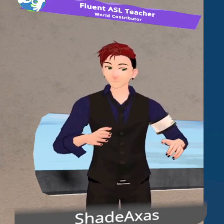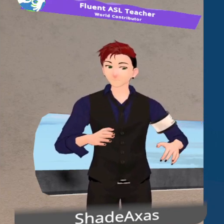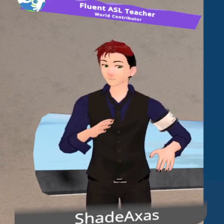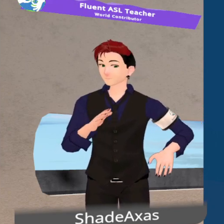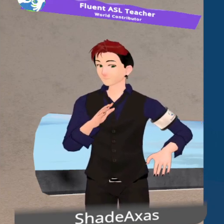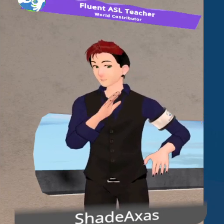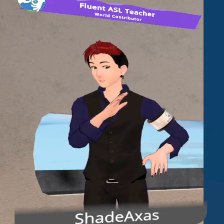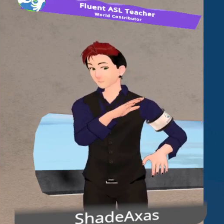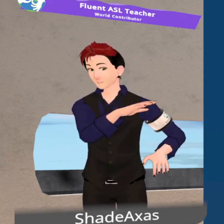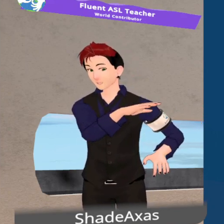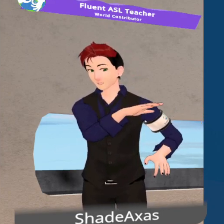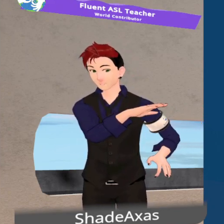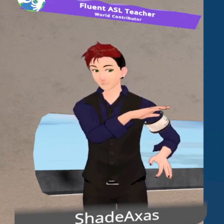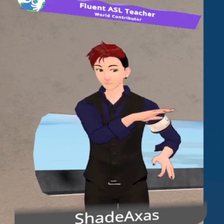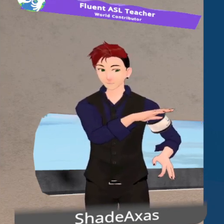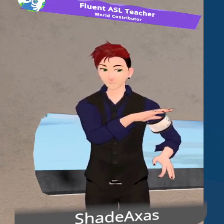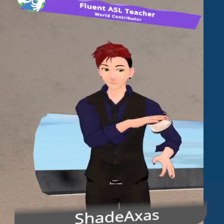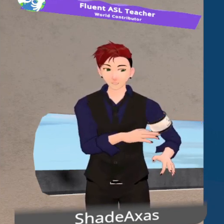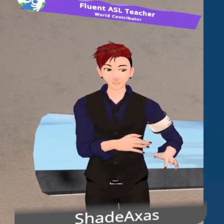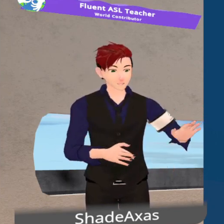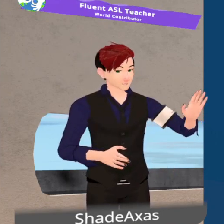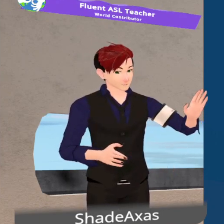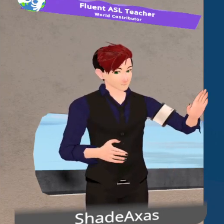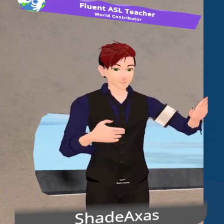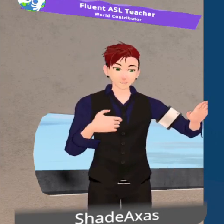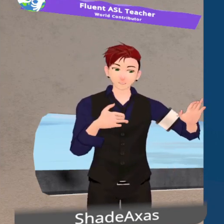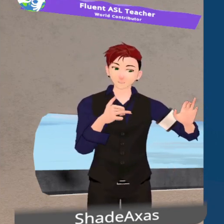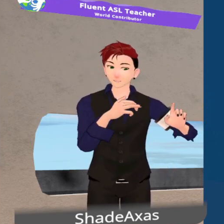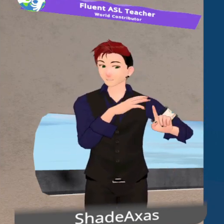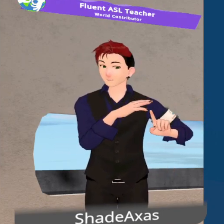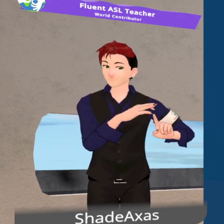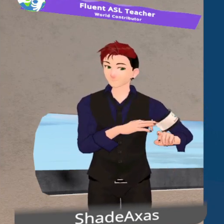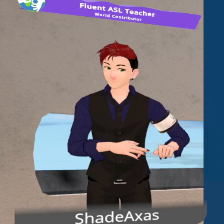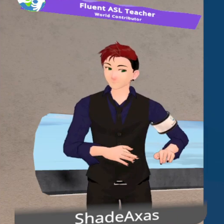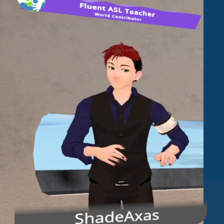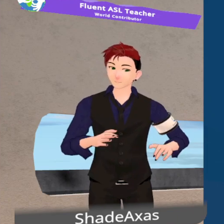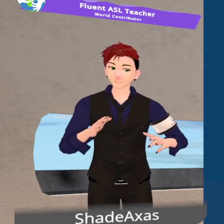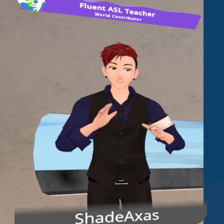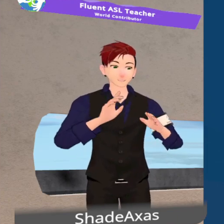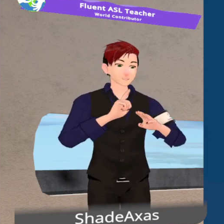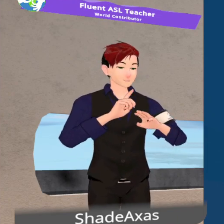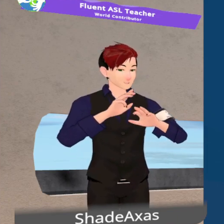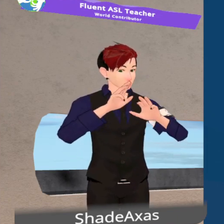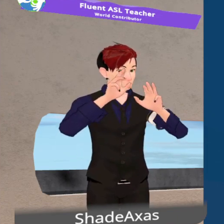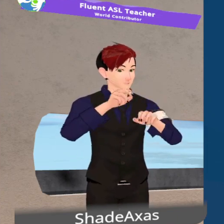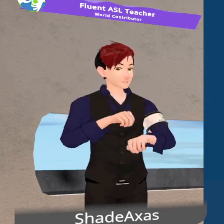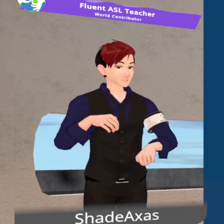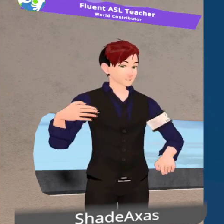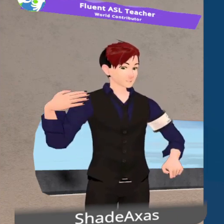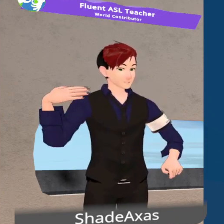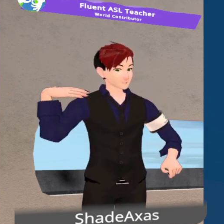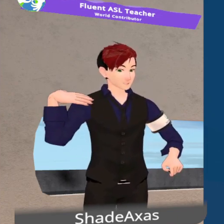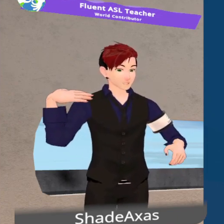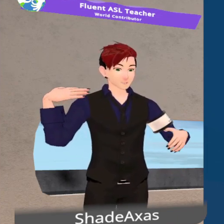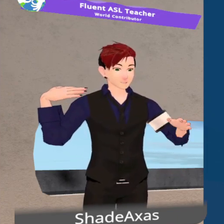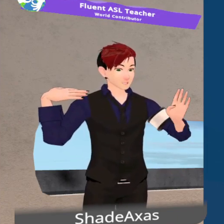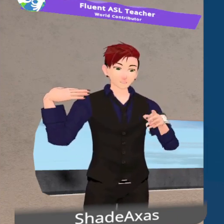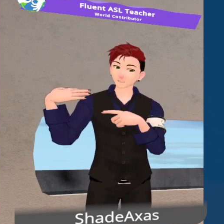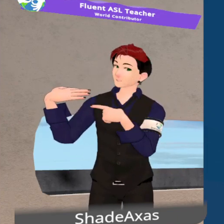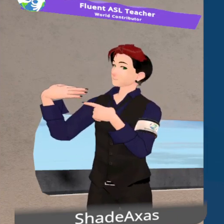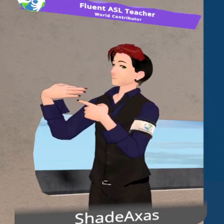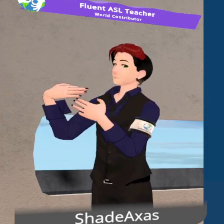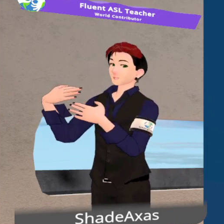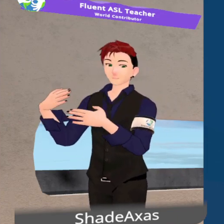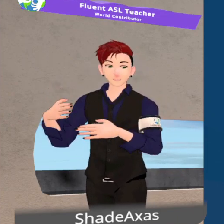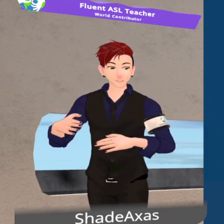person, you give them a tap on the shoulder, be like, hey, I'm trying to get your attention. And deaf people are very used to just getting a little tap and they're like,